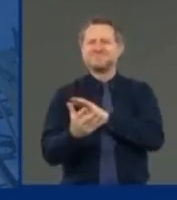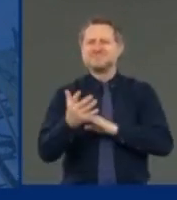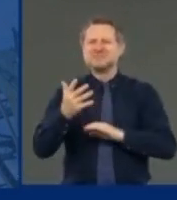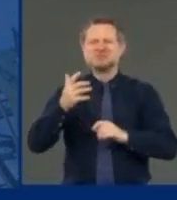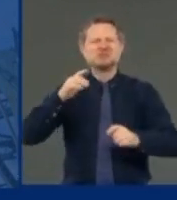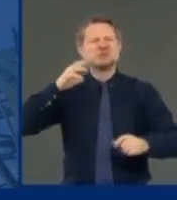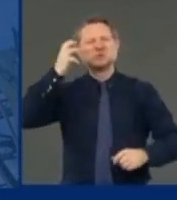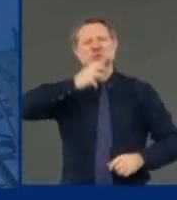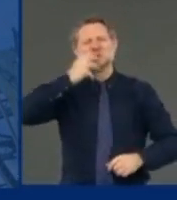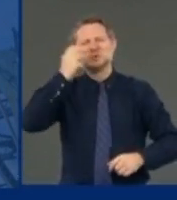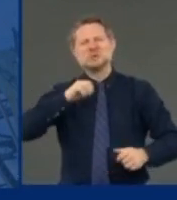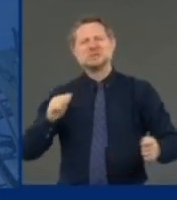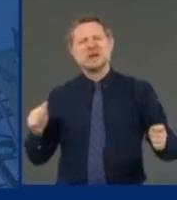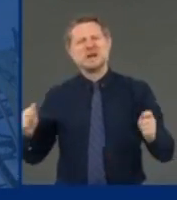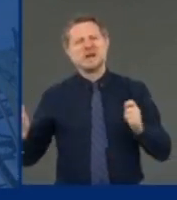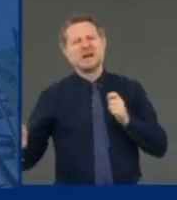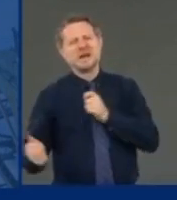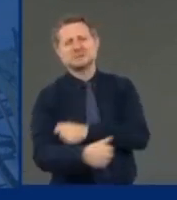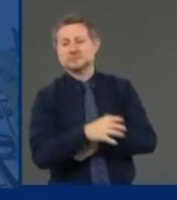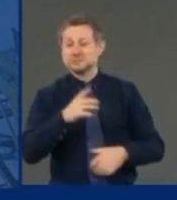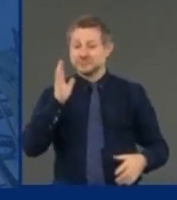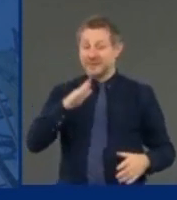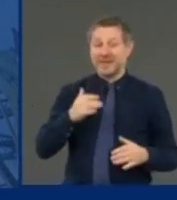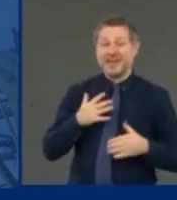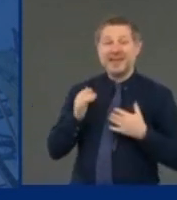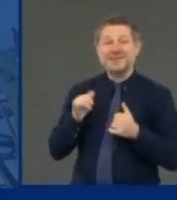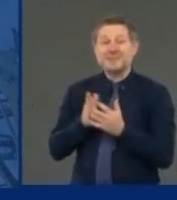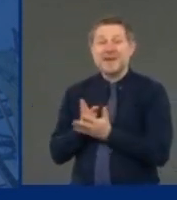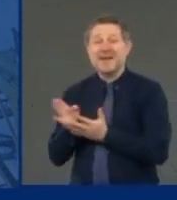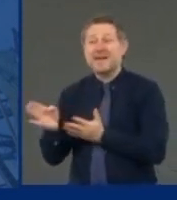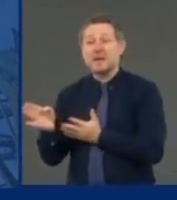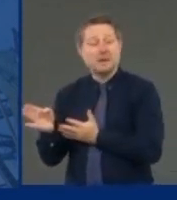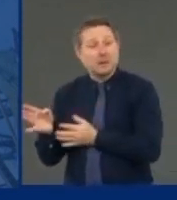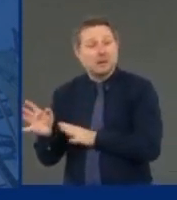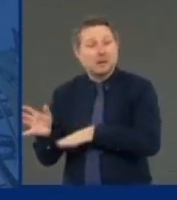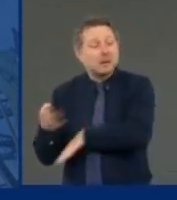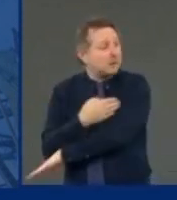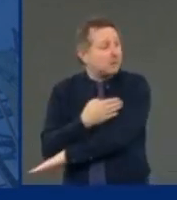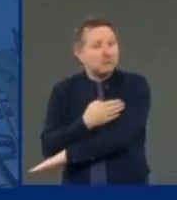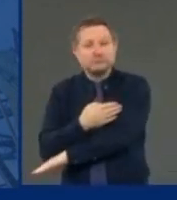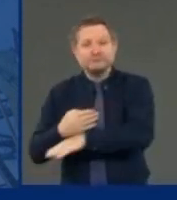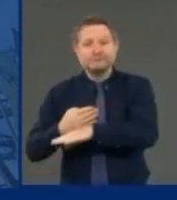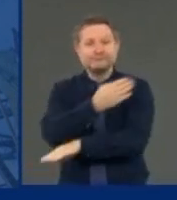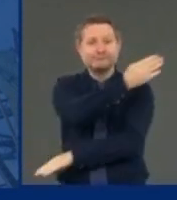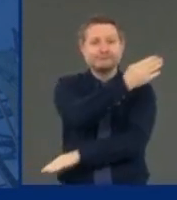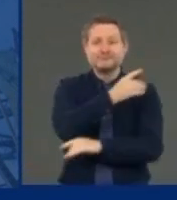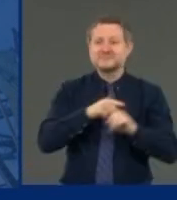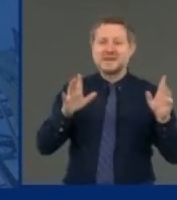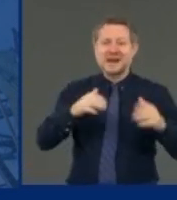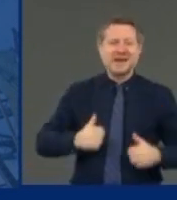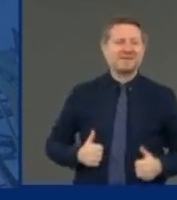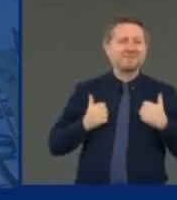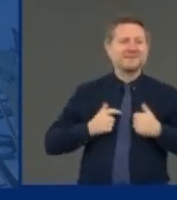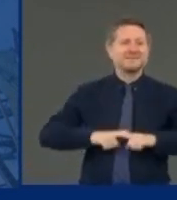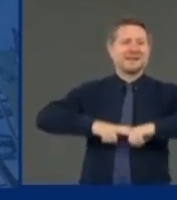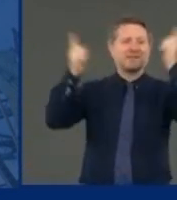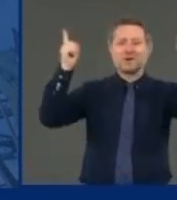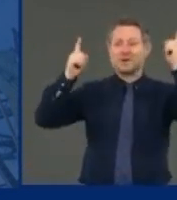very trajectory and definition of your life. You can get health